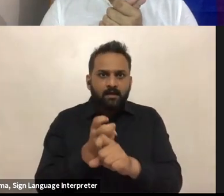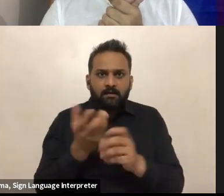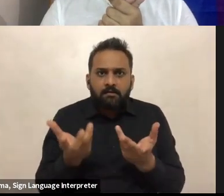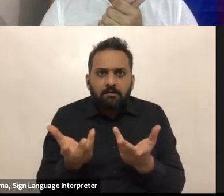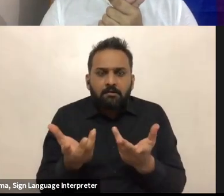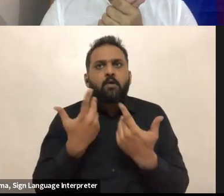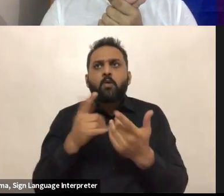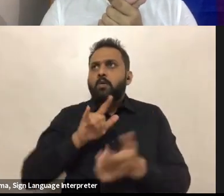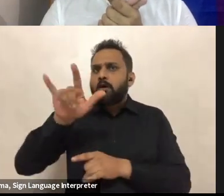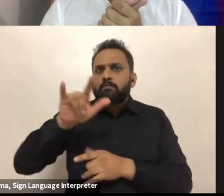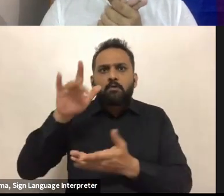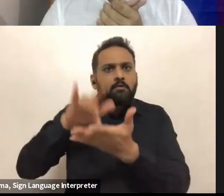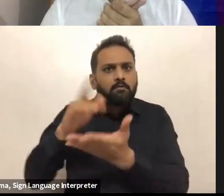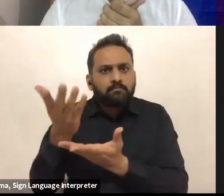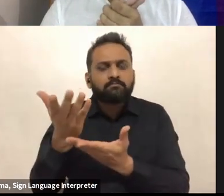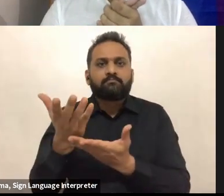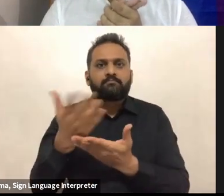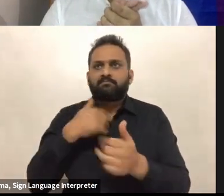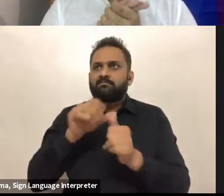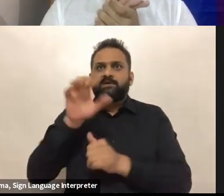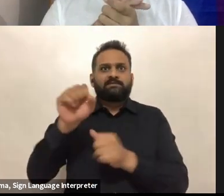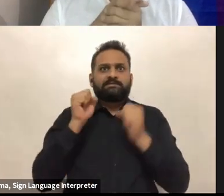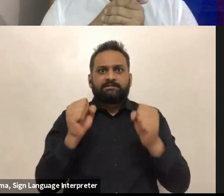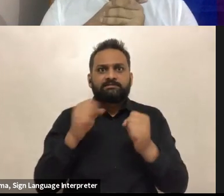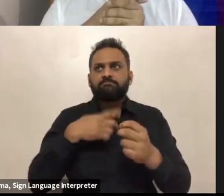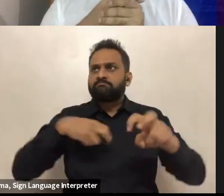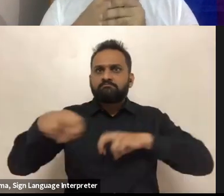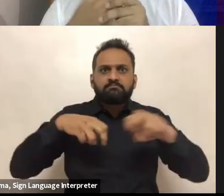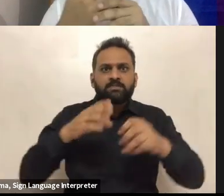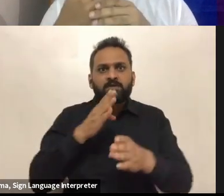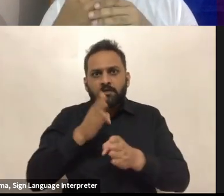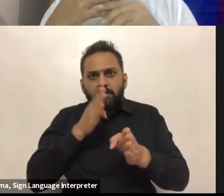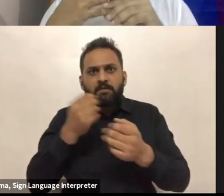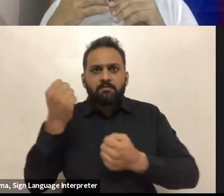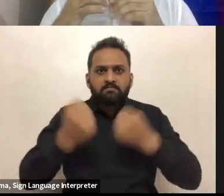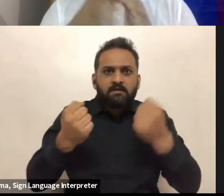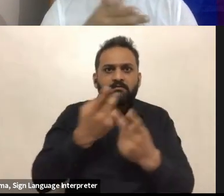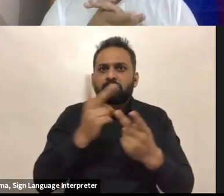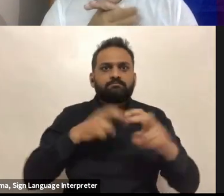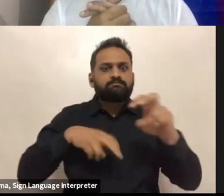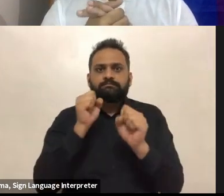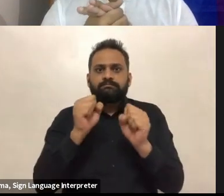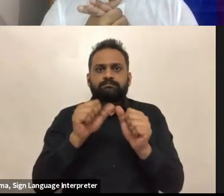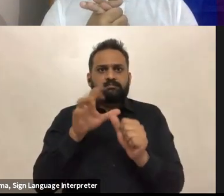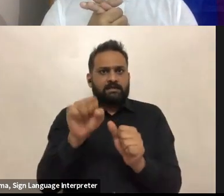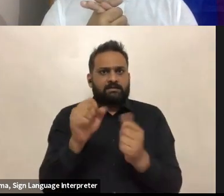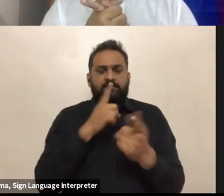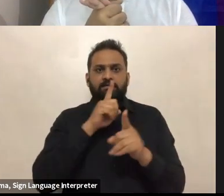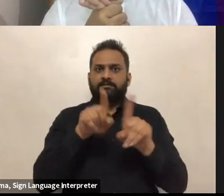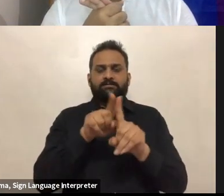airports. We are not able to access transportations, and we are almost like violently